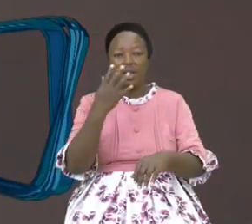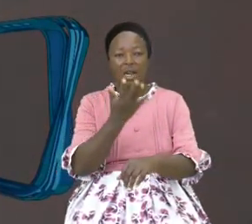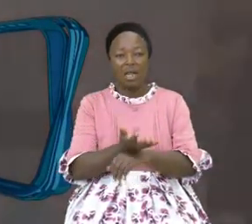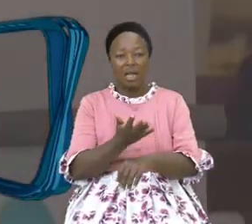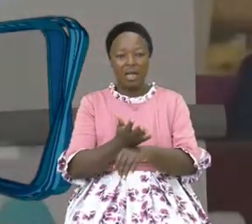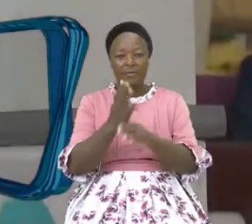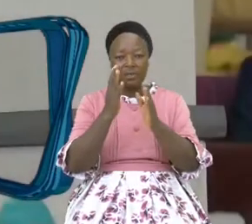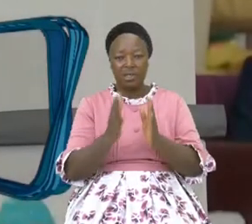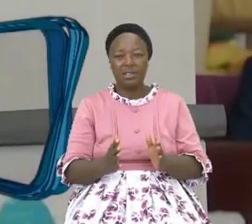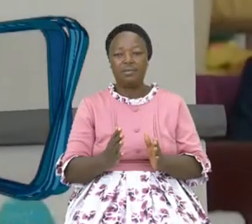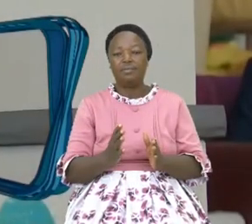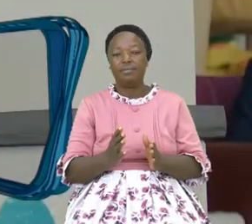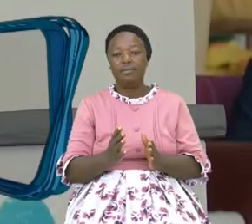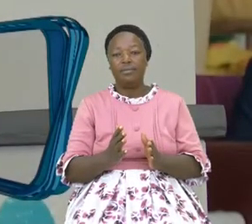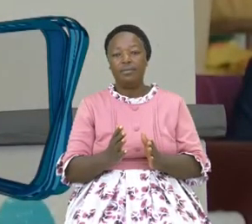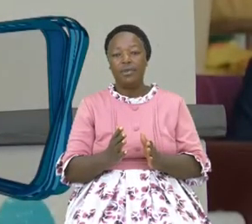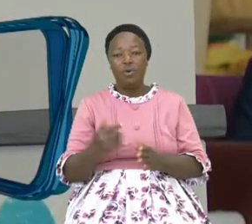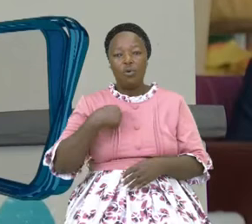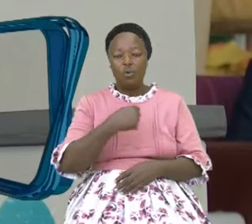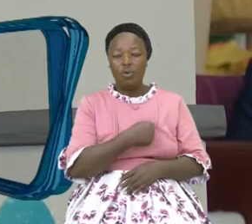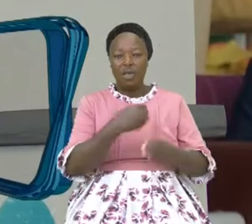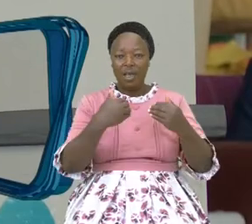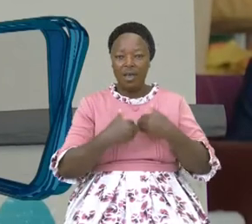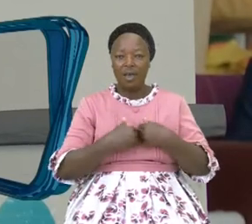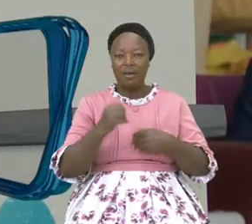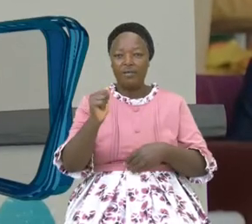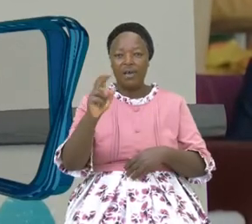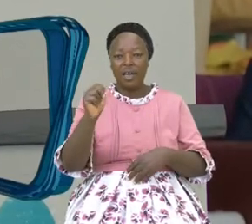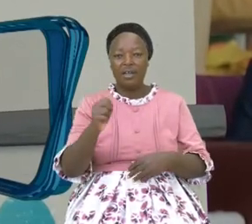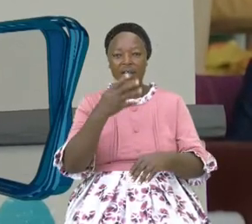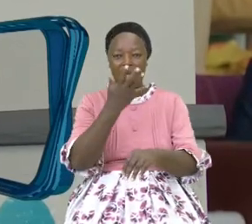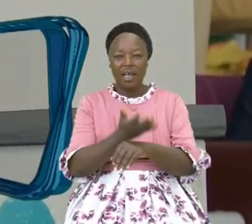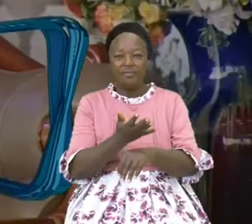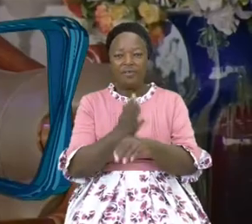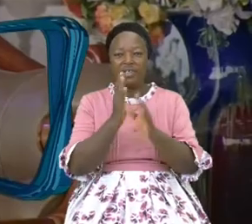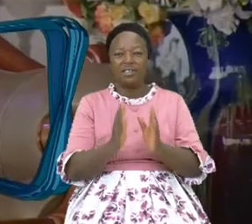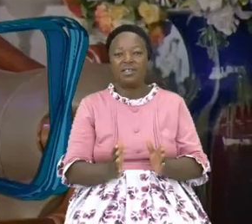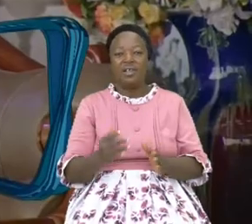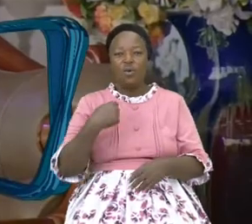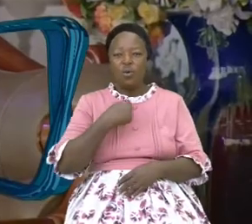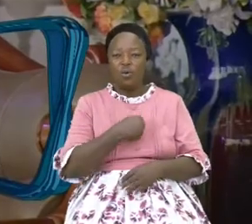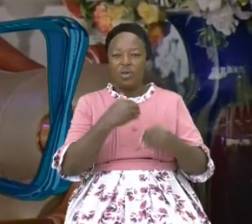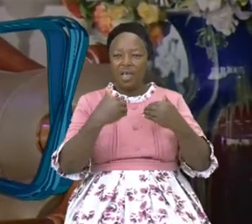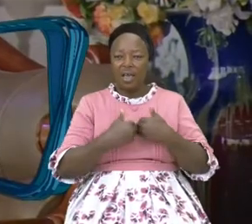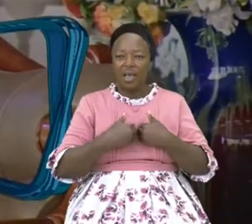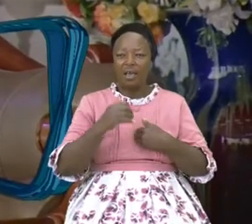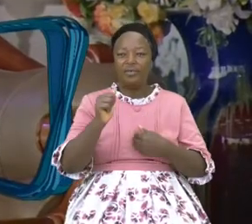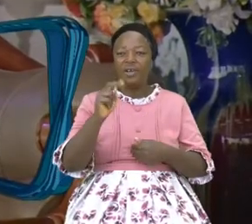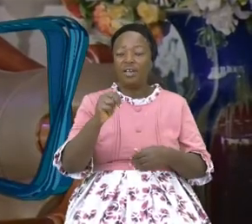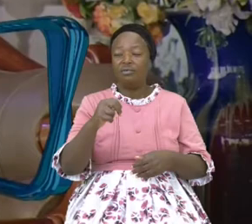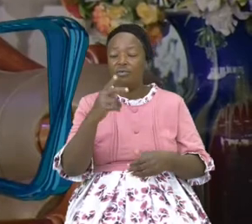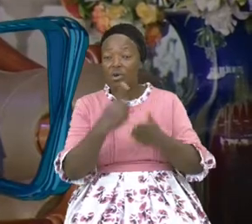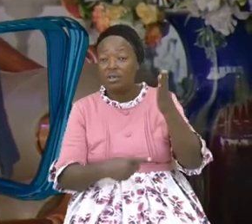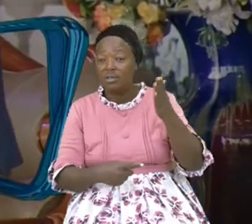an advocate. We have an advocate. We have,